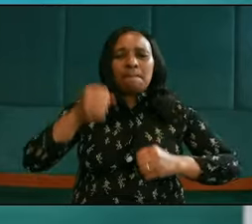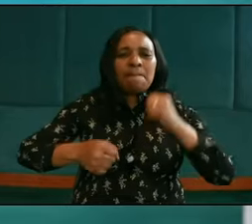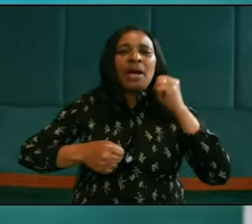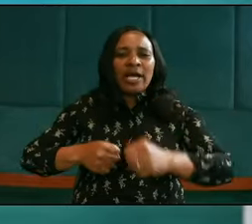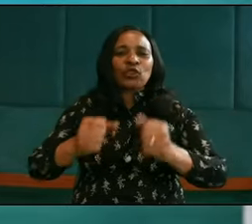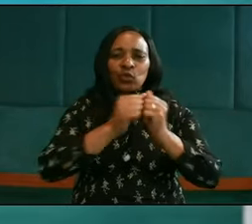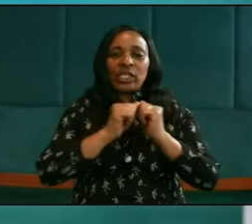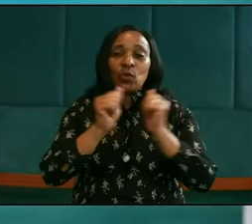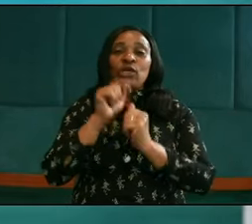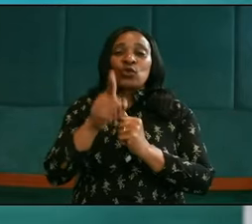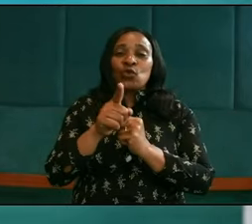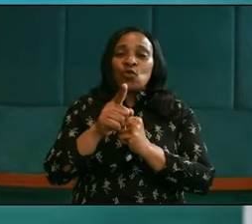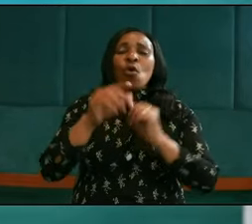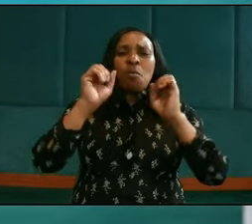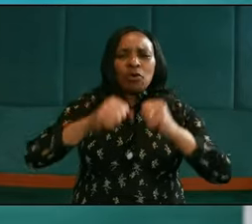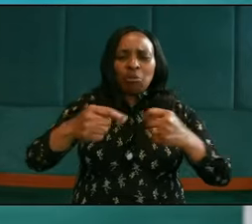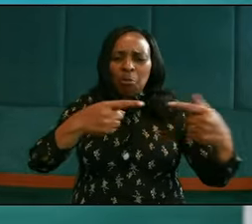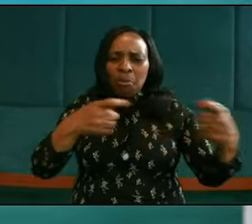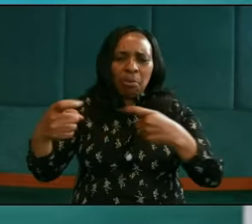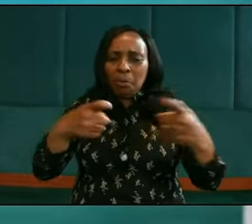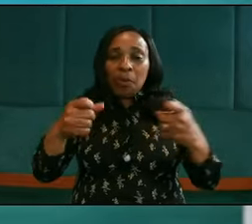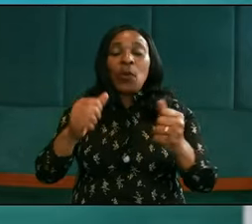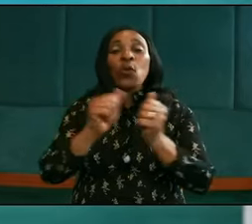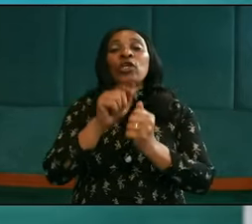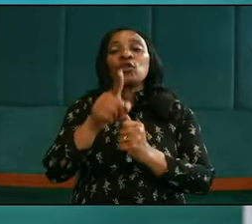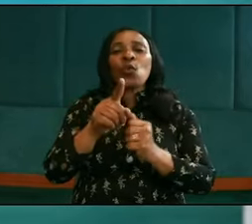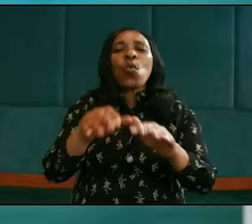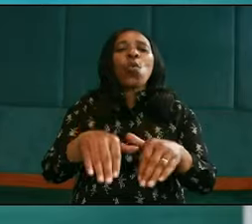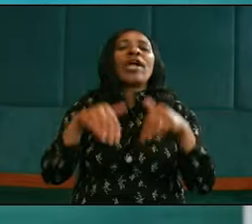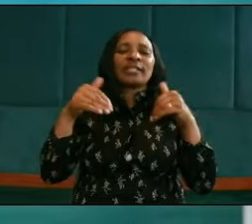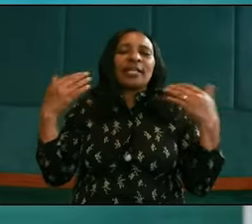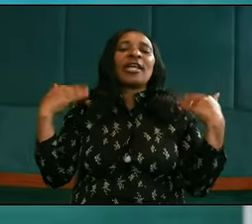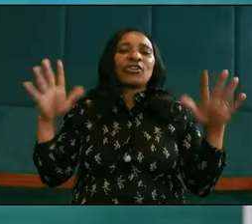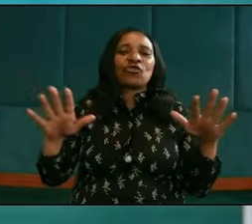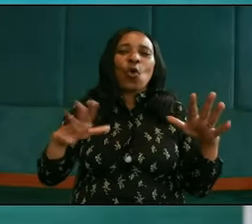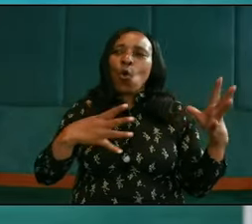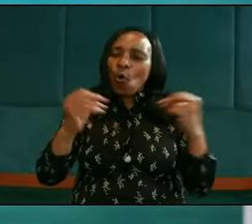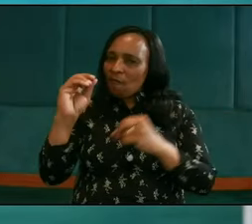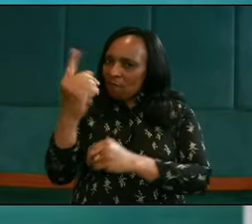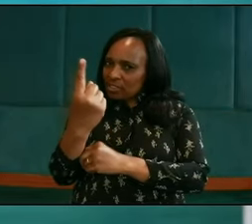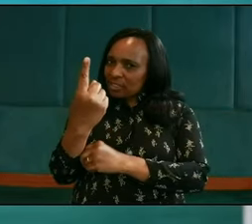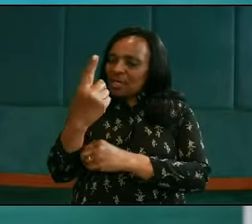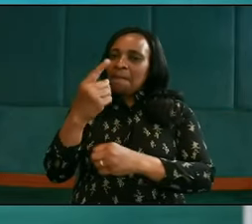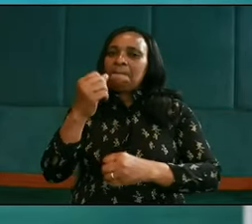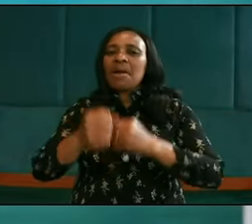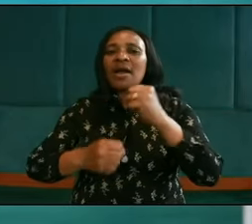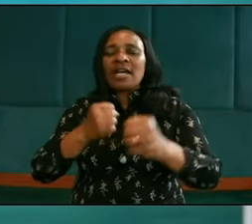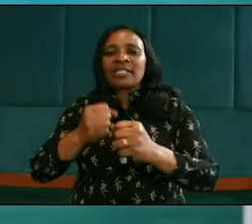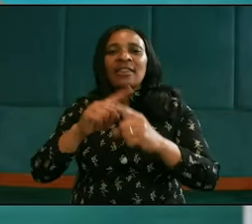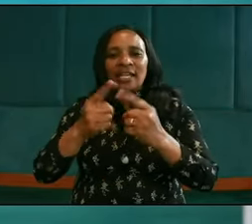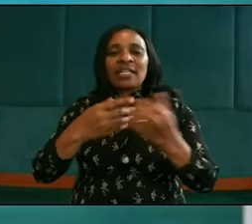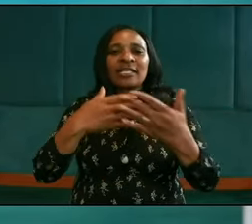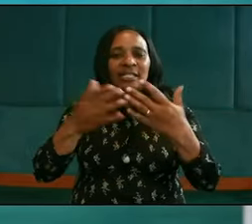you and they are going to fight for you. Just wait for the angels to go and march for you, that you know